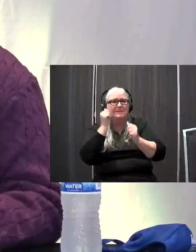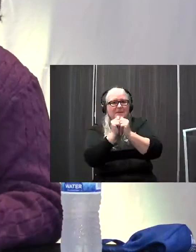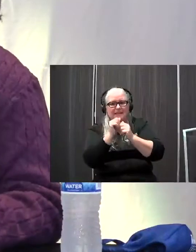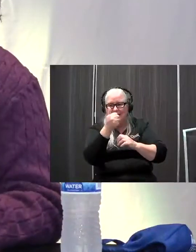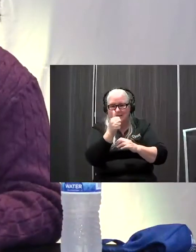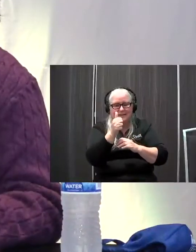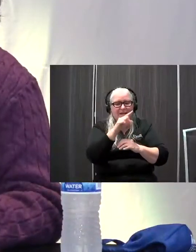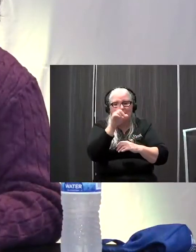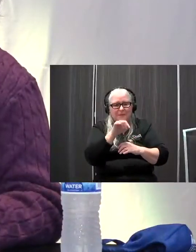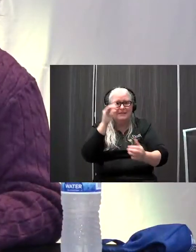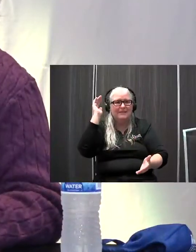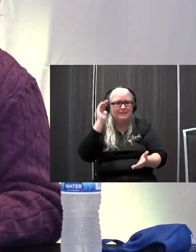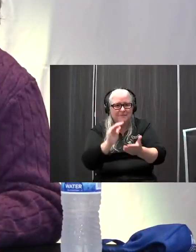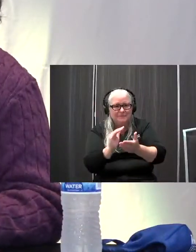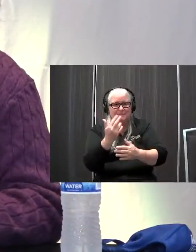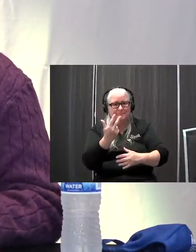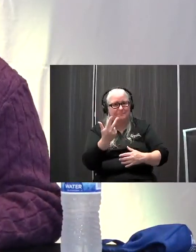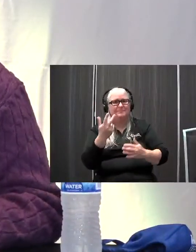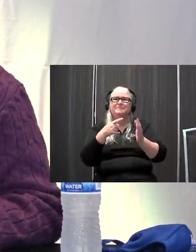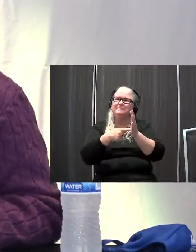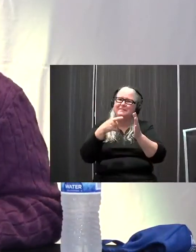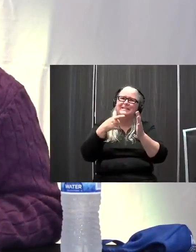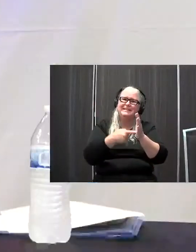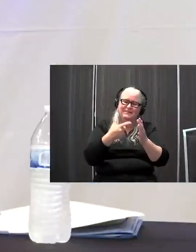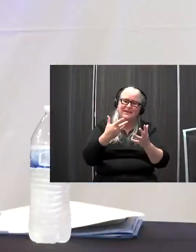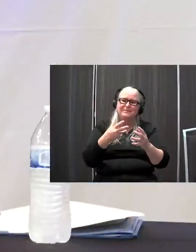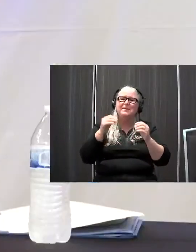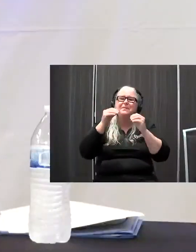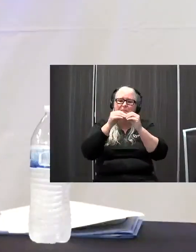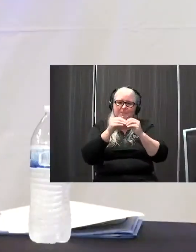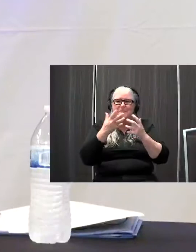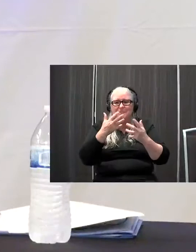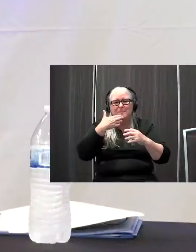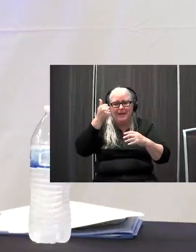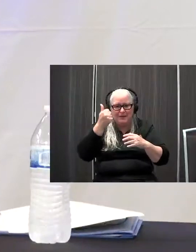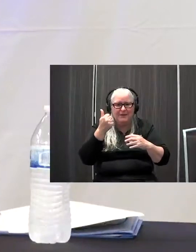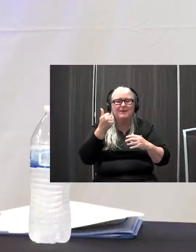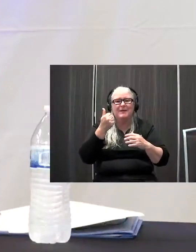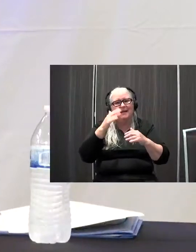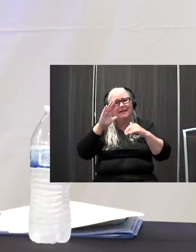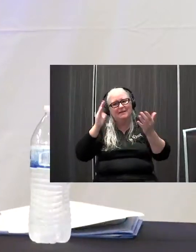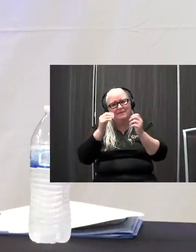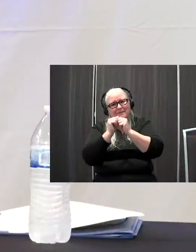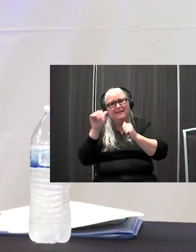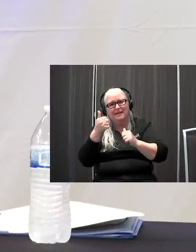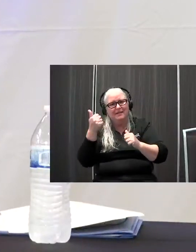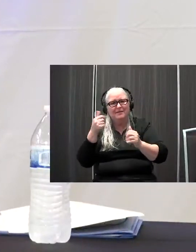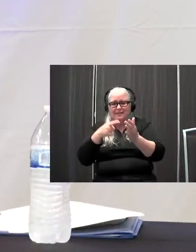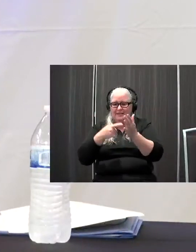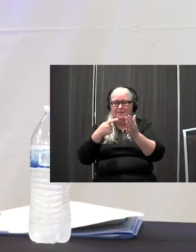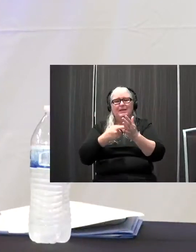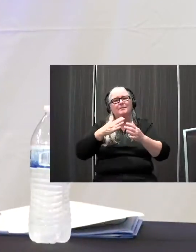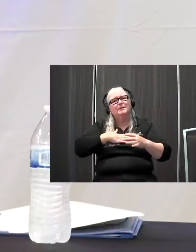the other embedded question in sometimes this. Better than others. Right, And it's going to truly depend. Right. Like there are some days that my tolerance is